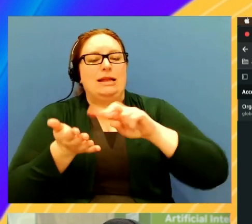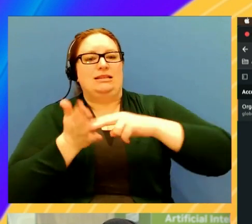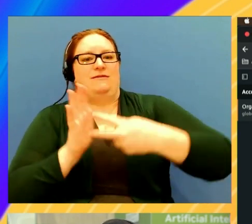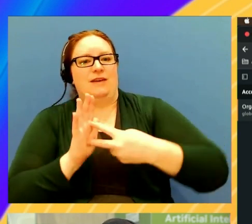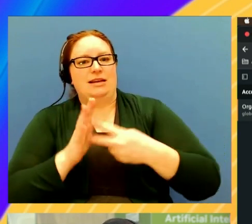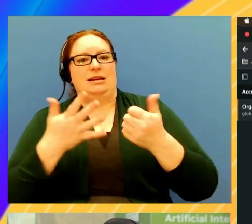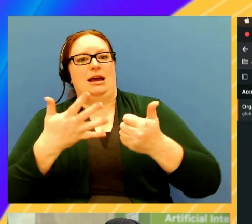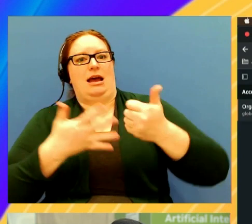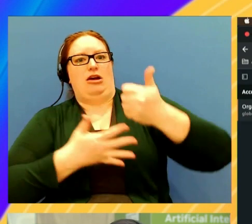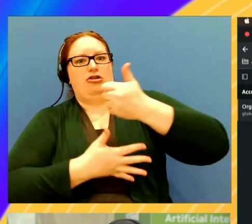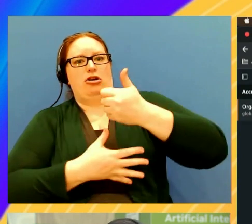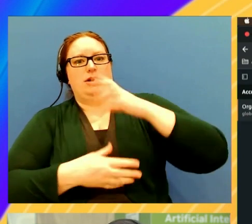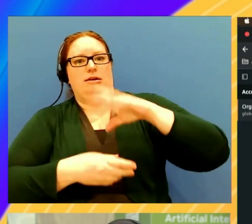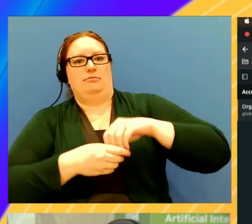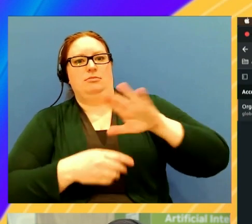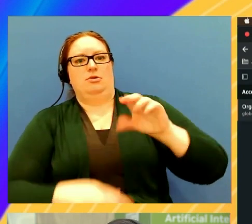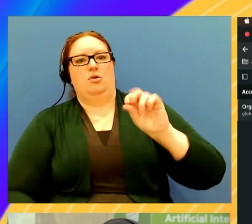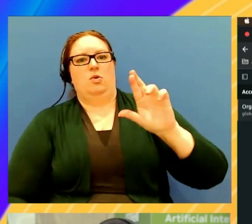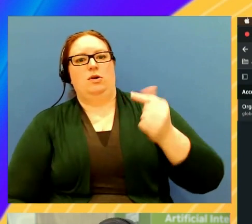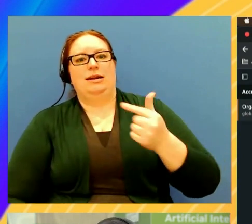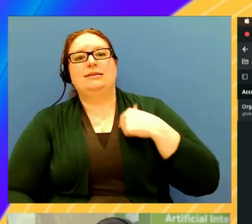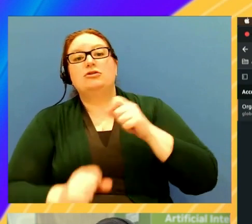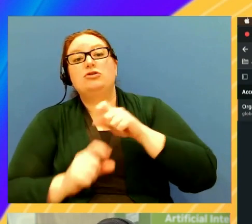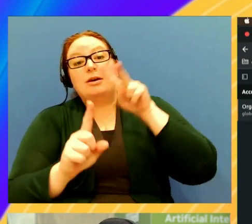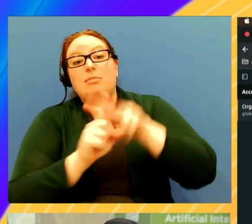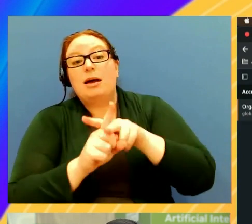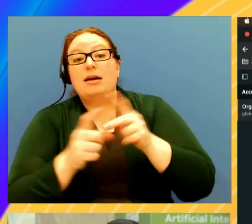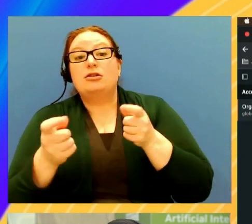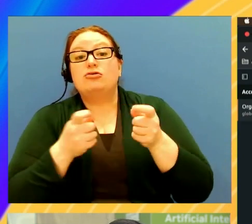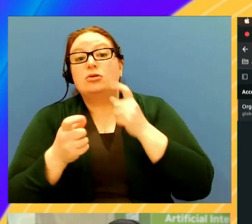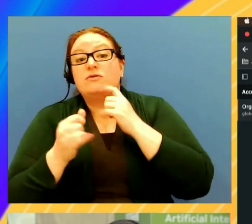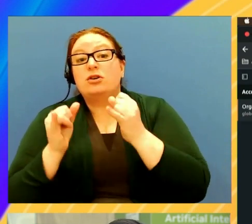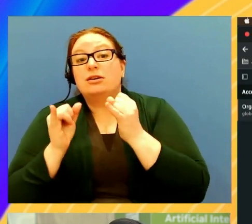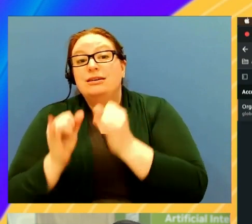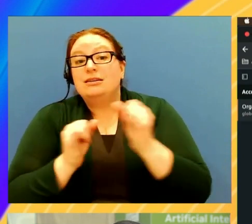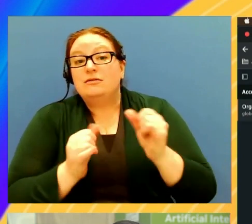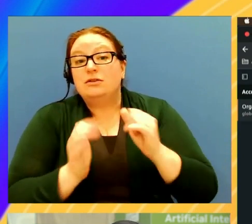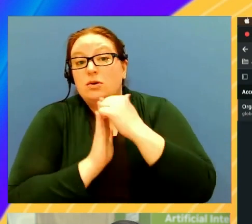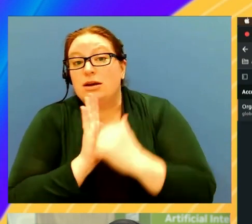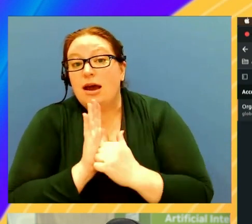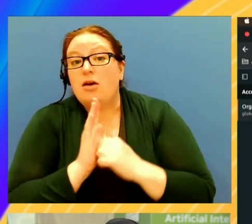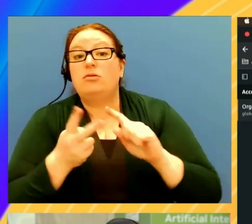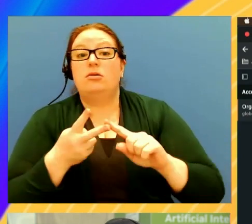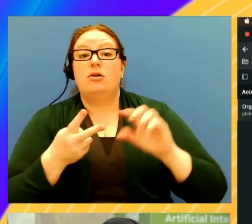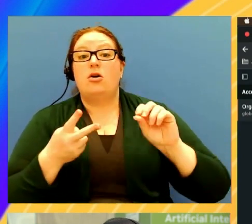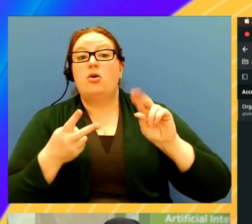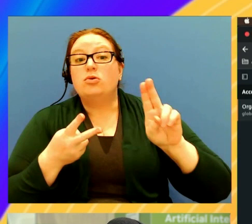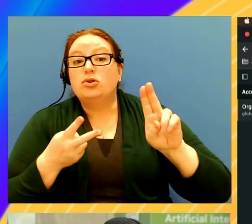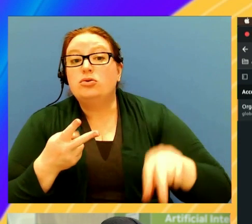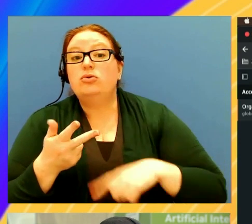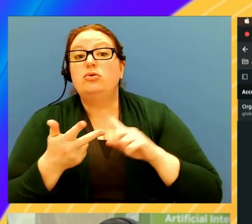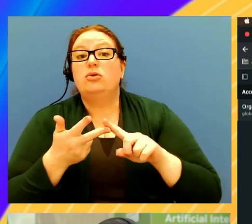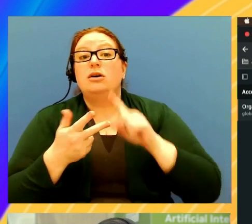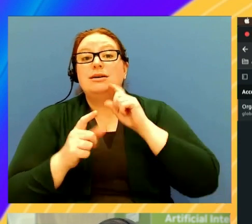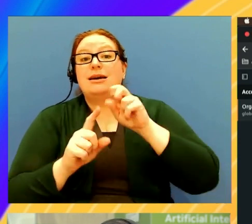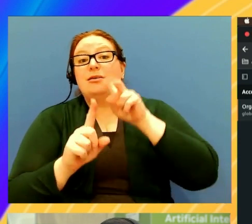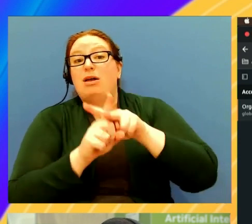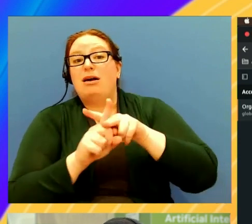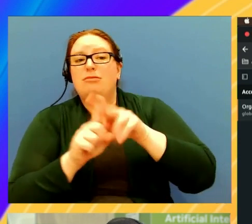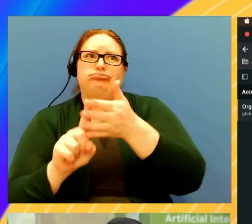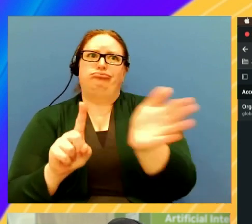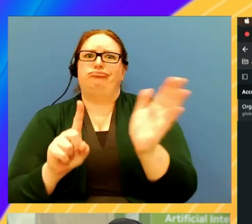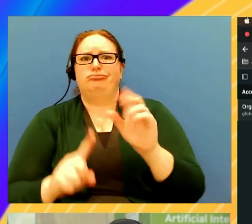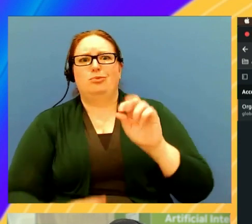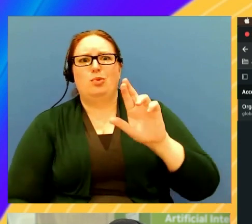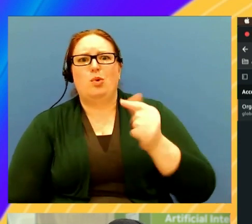organization, because you can apply those controls either at the individual account level, or you can apply them at the OU level. You can apply them across your organization. So